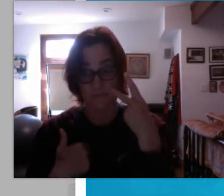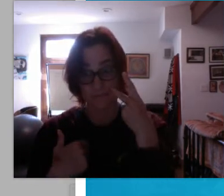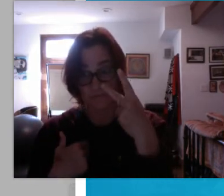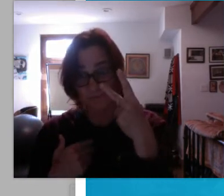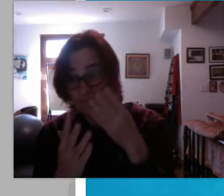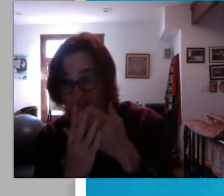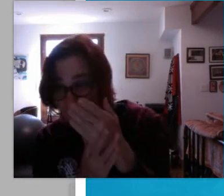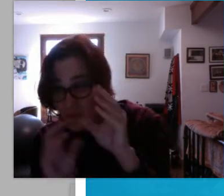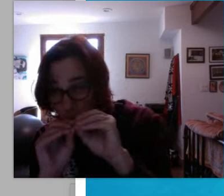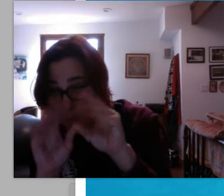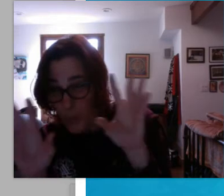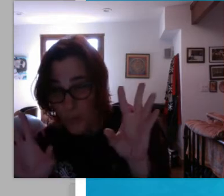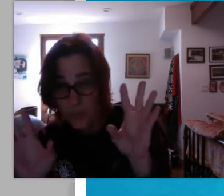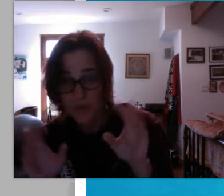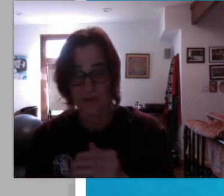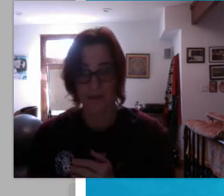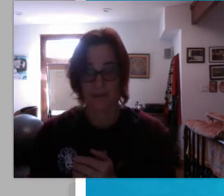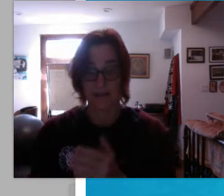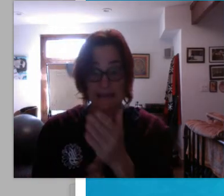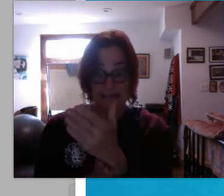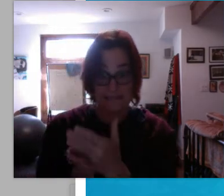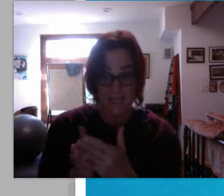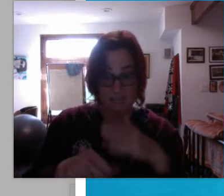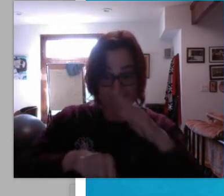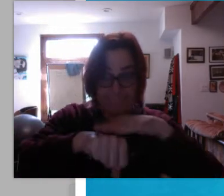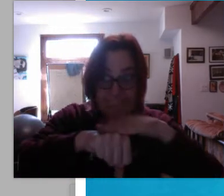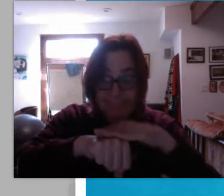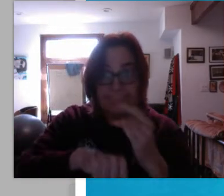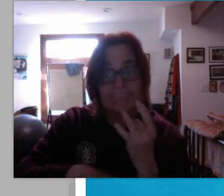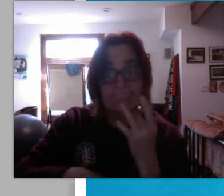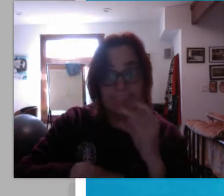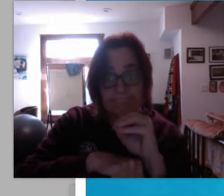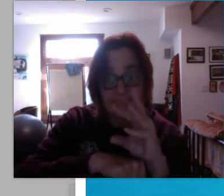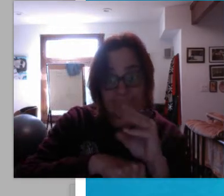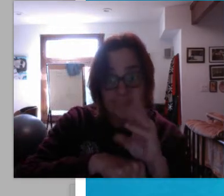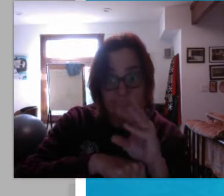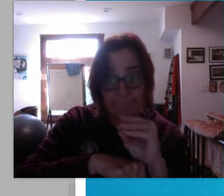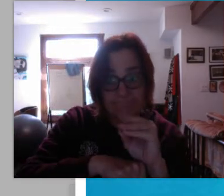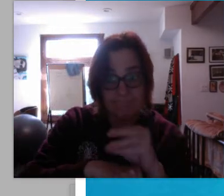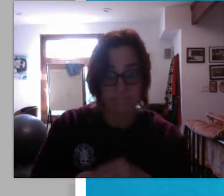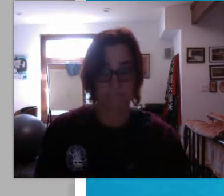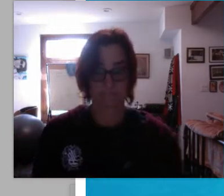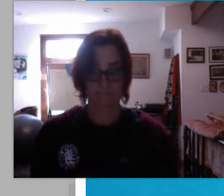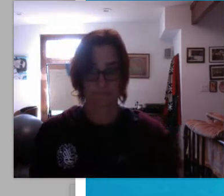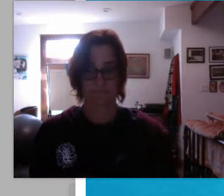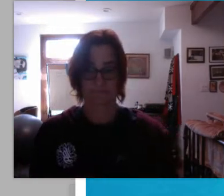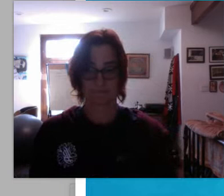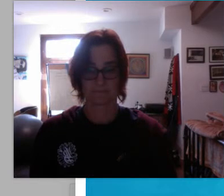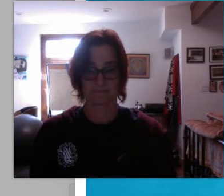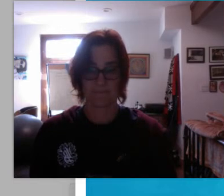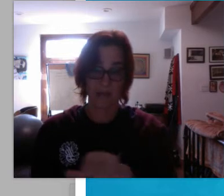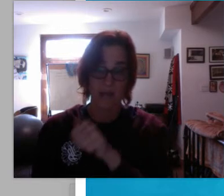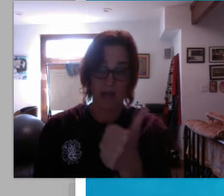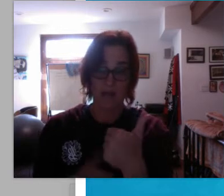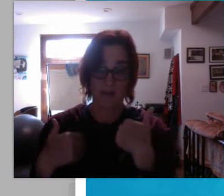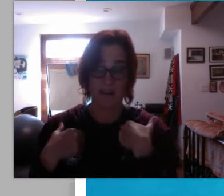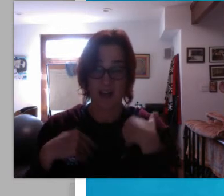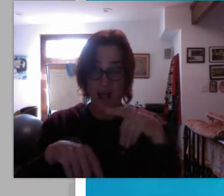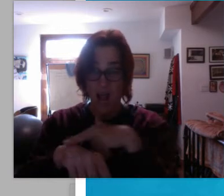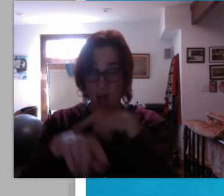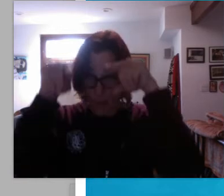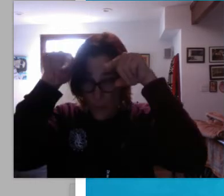creatures were see-through. Some had warning lights that turned on and off.